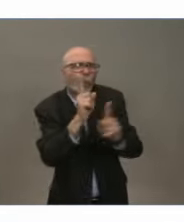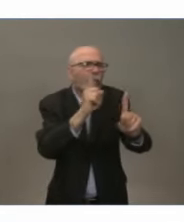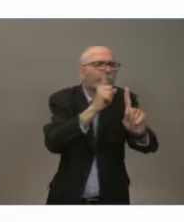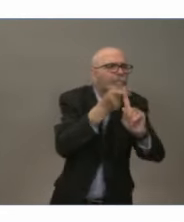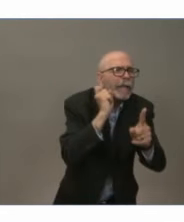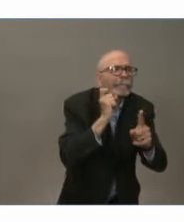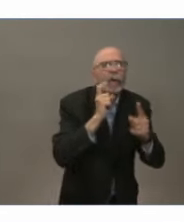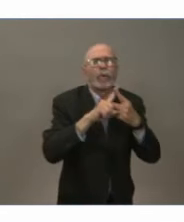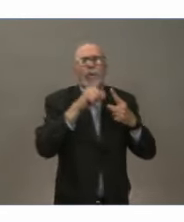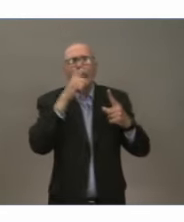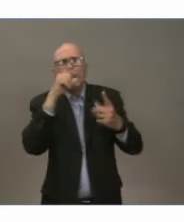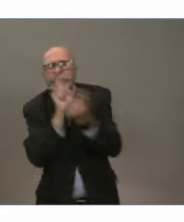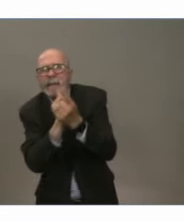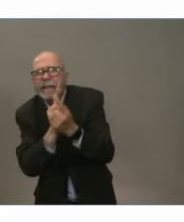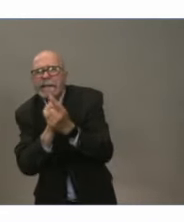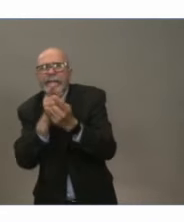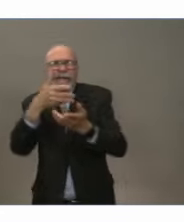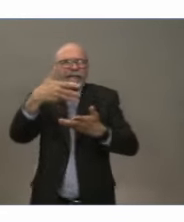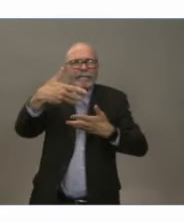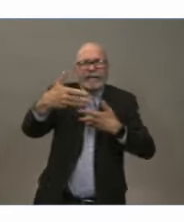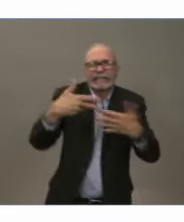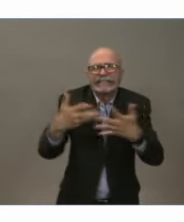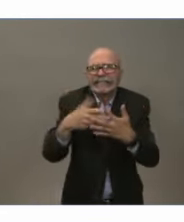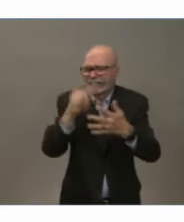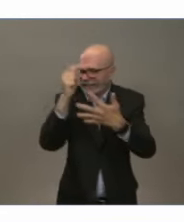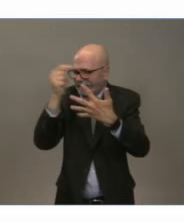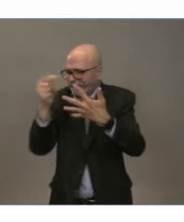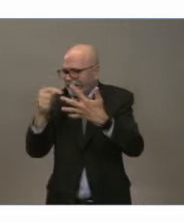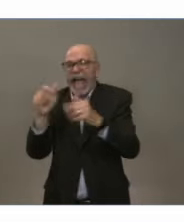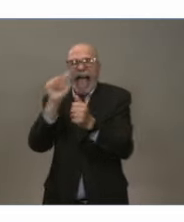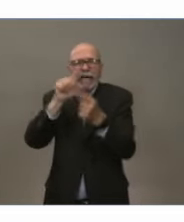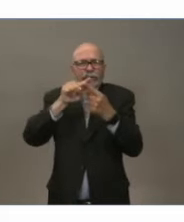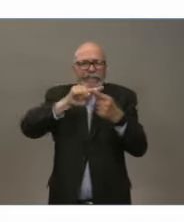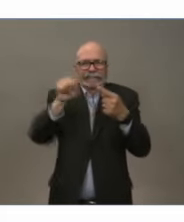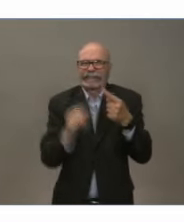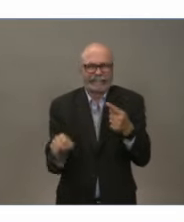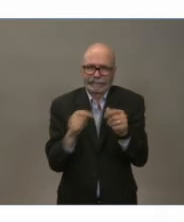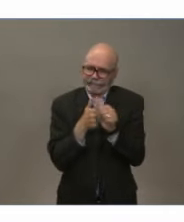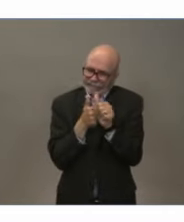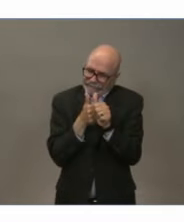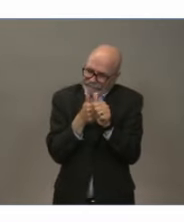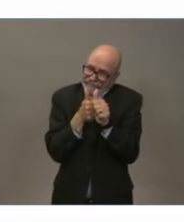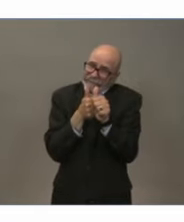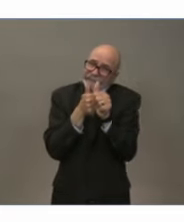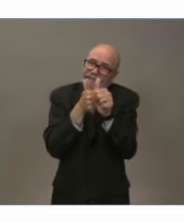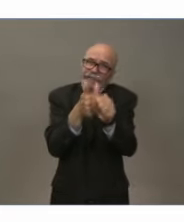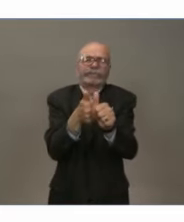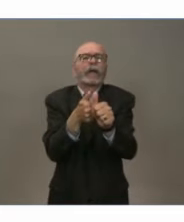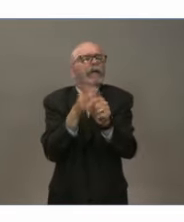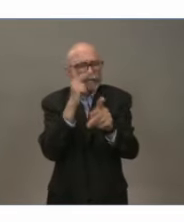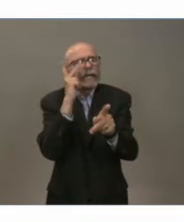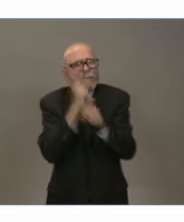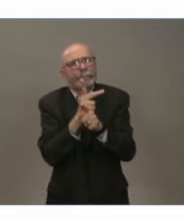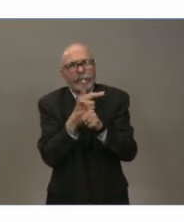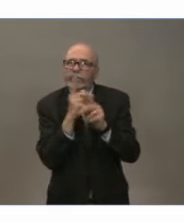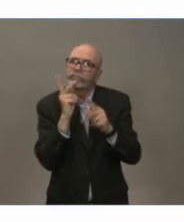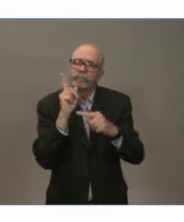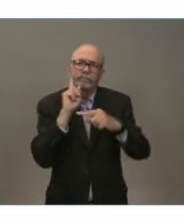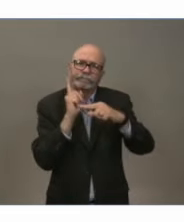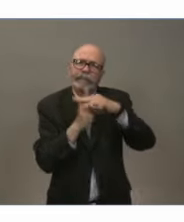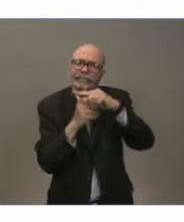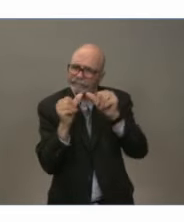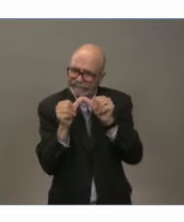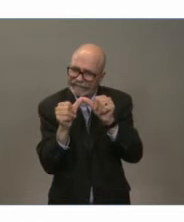necessary Nova Scotia response, and what we need to keep doing and doing well to have the minimum impact of COVID-19